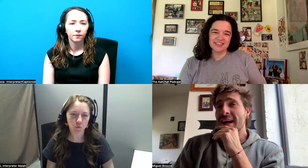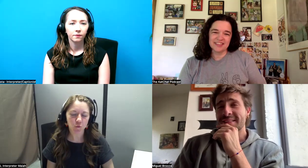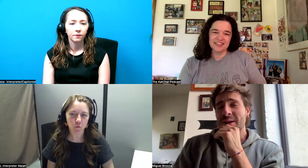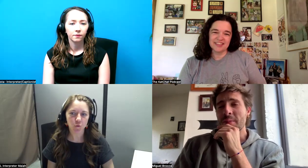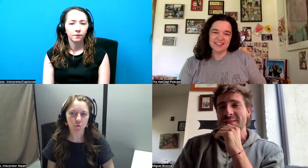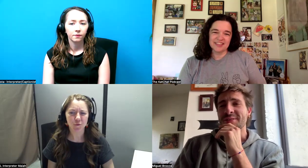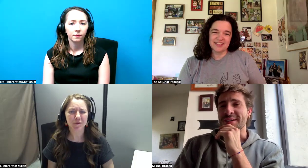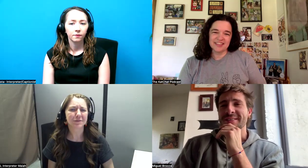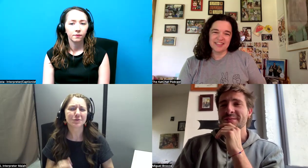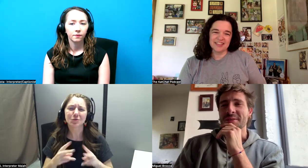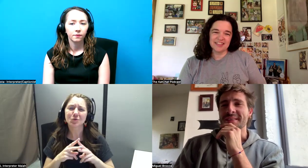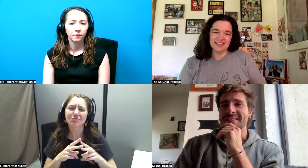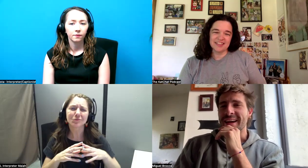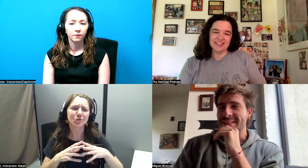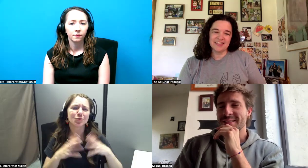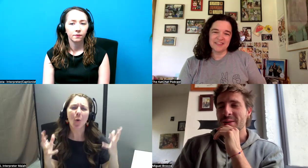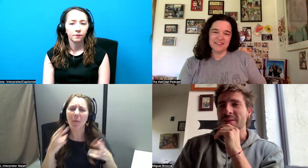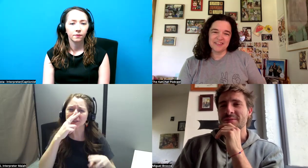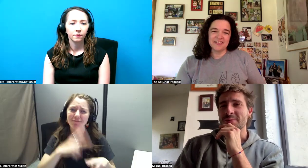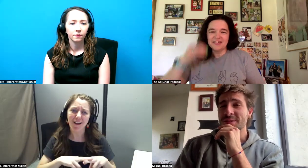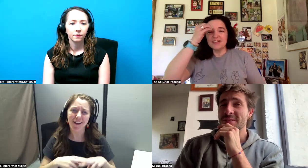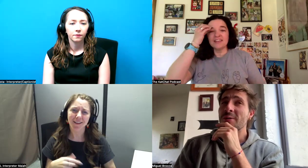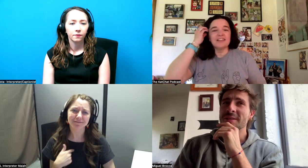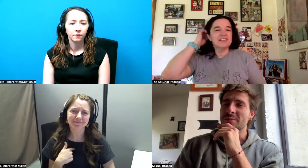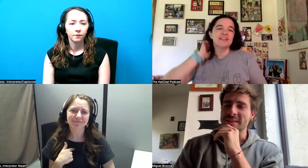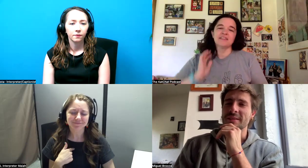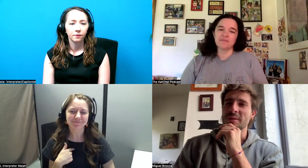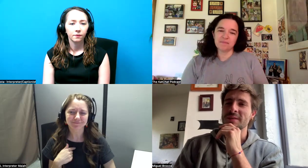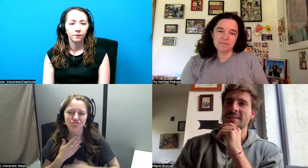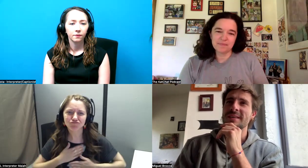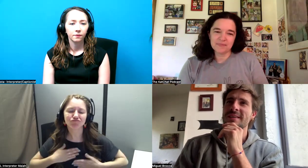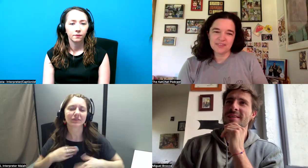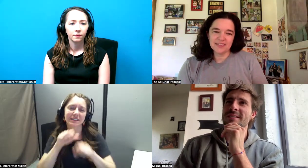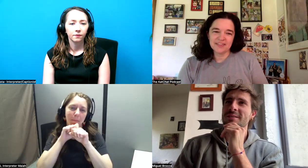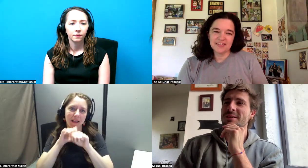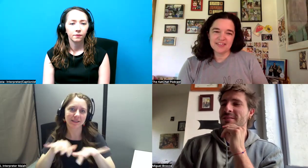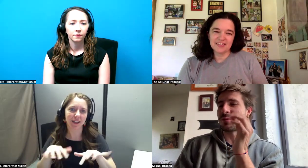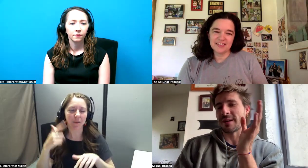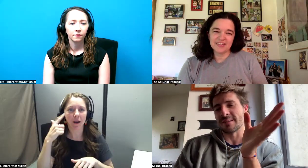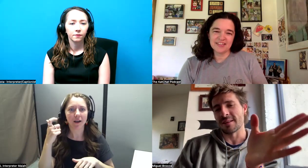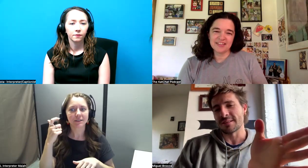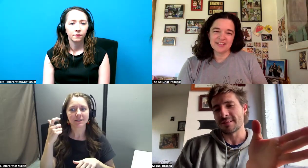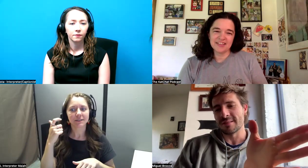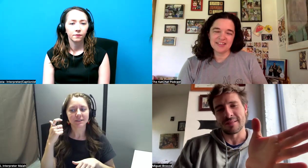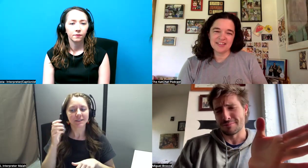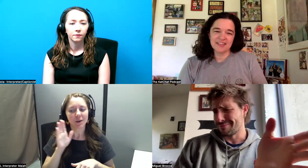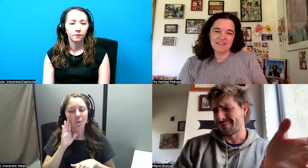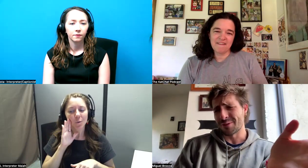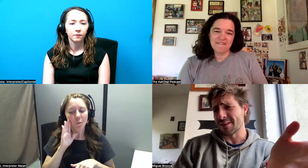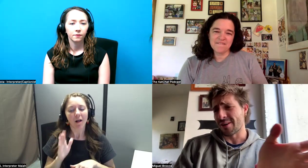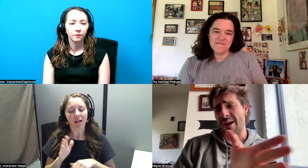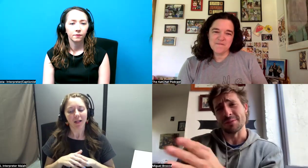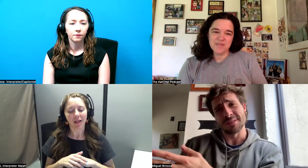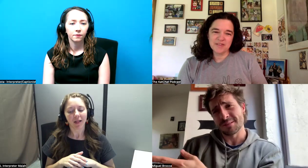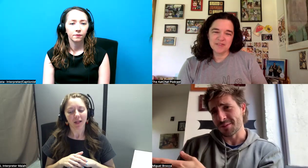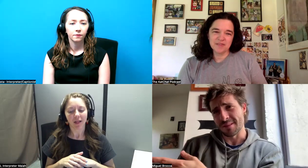yeah, I had so much fun doing this. I had so much fun, which is always a blessing because you're gonna spend a lot of very